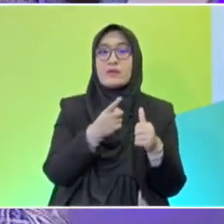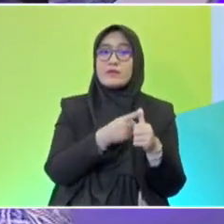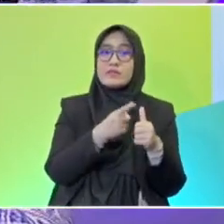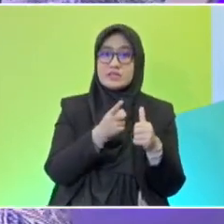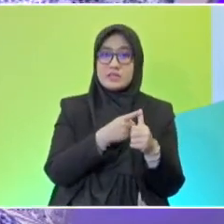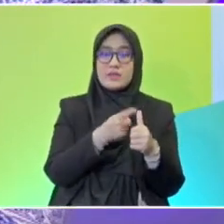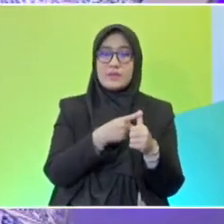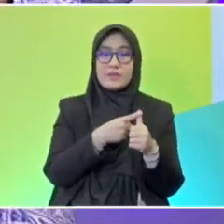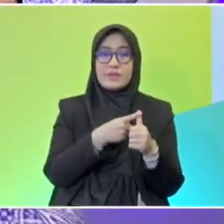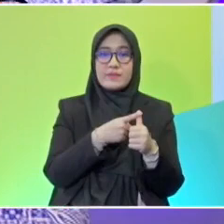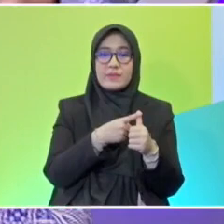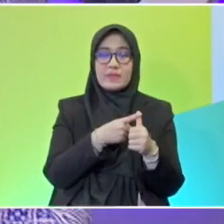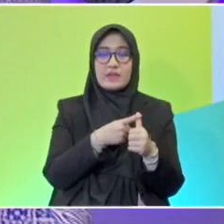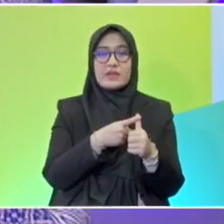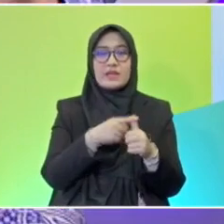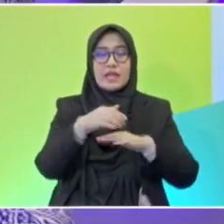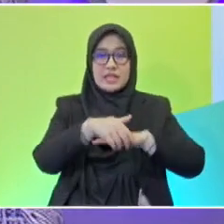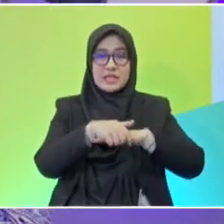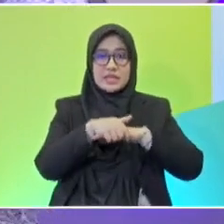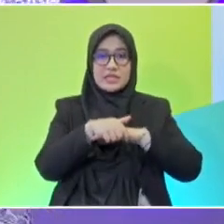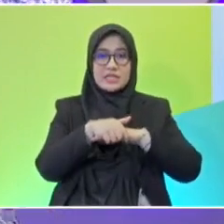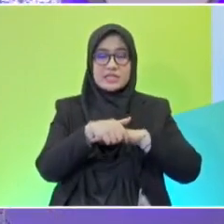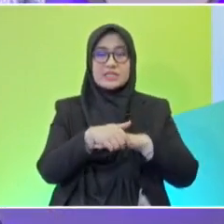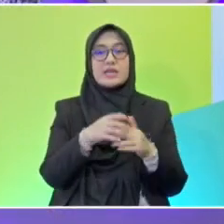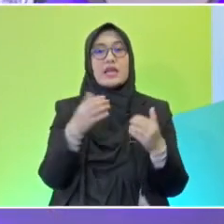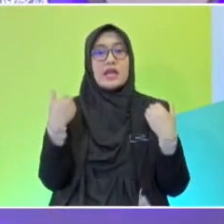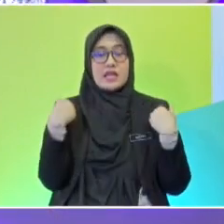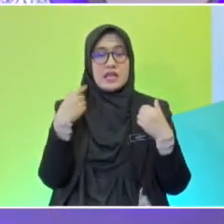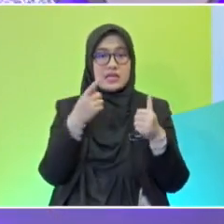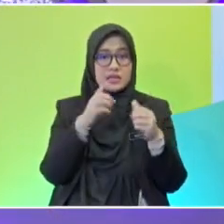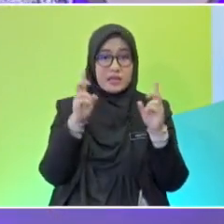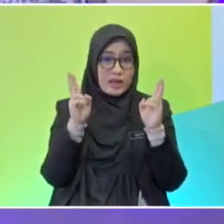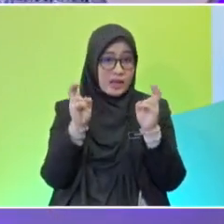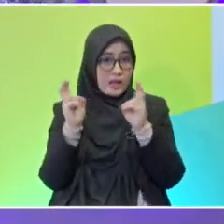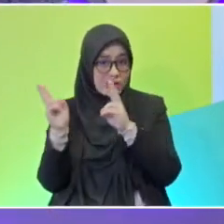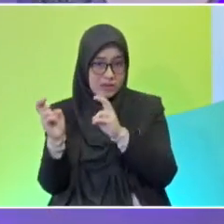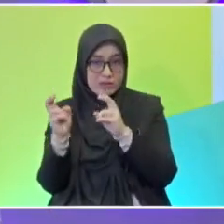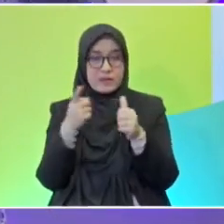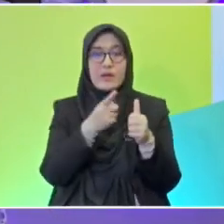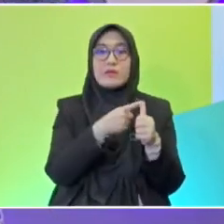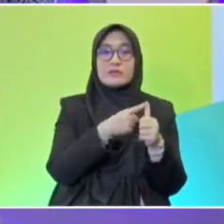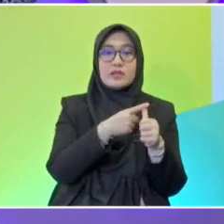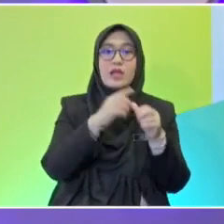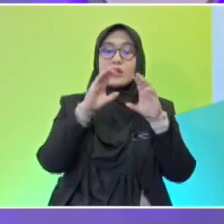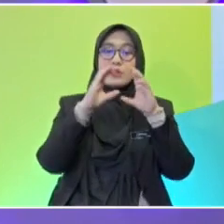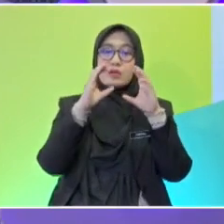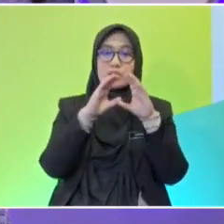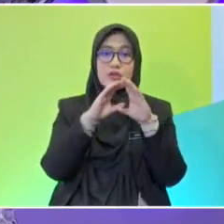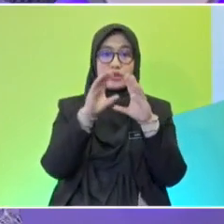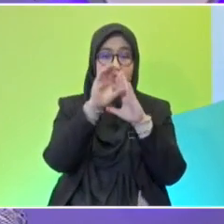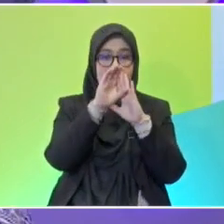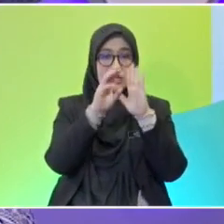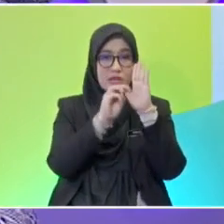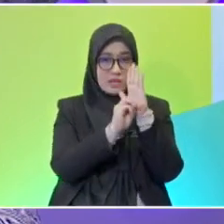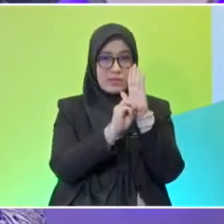under English, we have something called the curriculum framework. A curriculum framework is the overall content